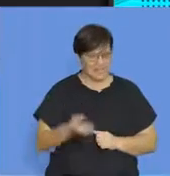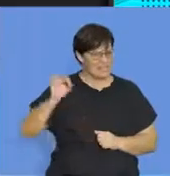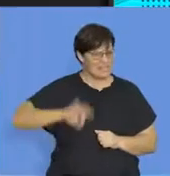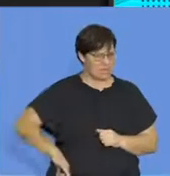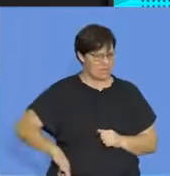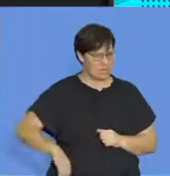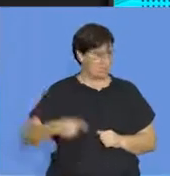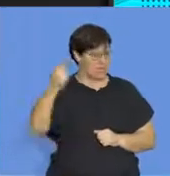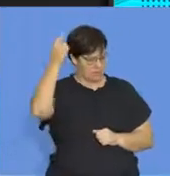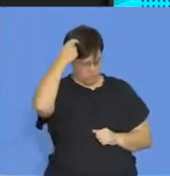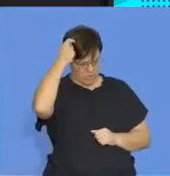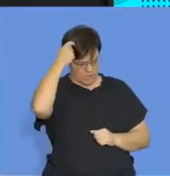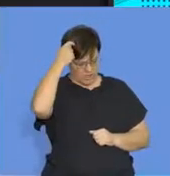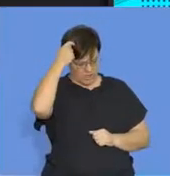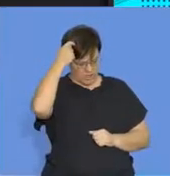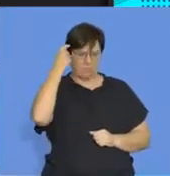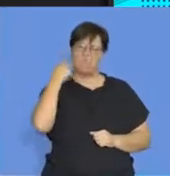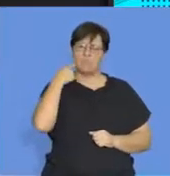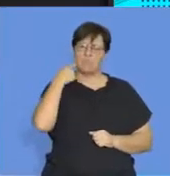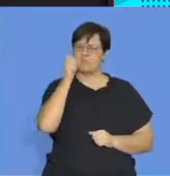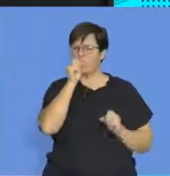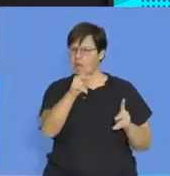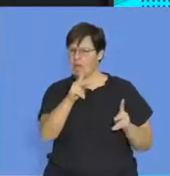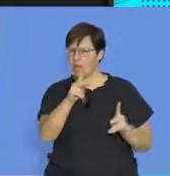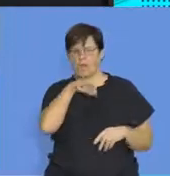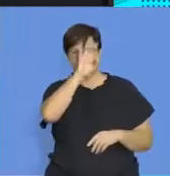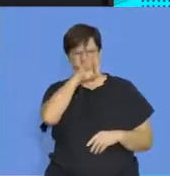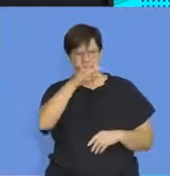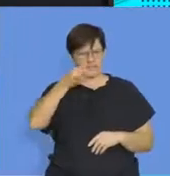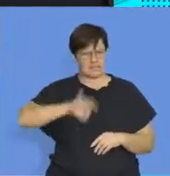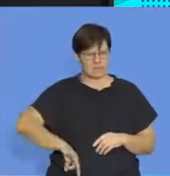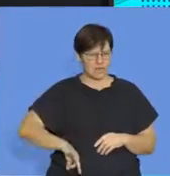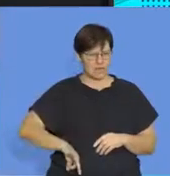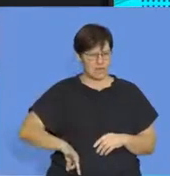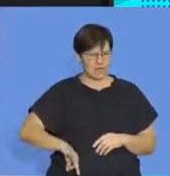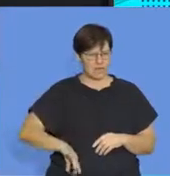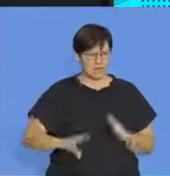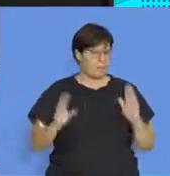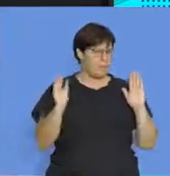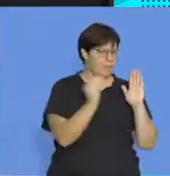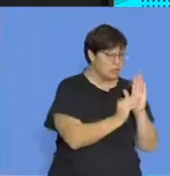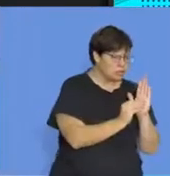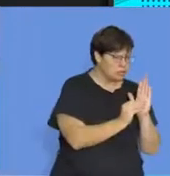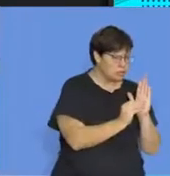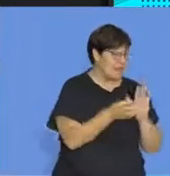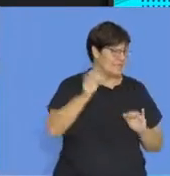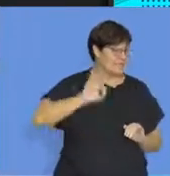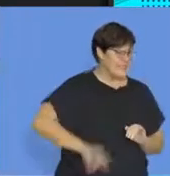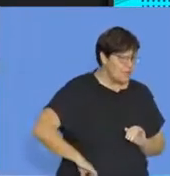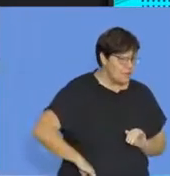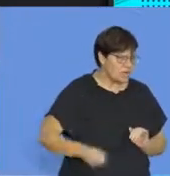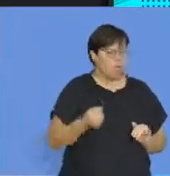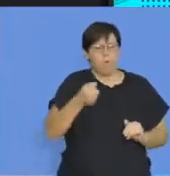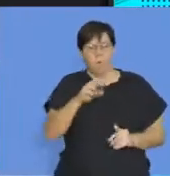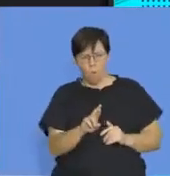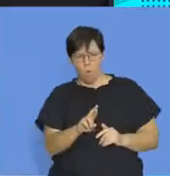in my brain right now, I'm thinking, okay, 13th salary, am I going to record that as salary